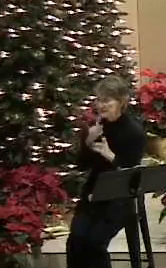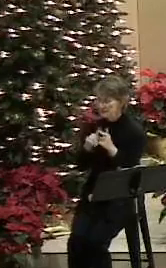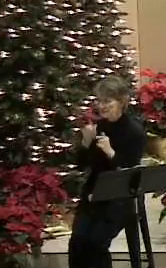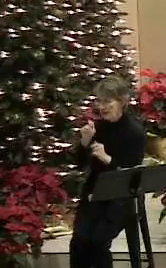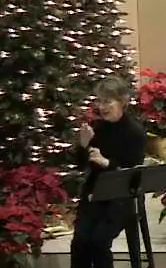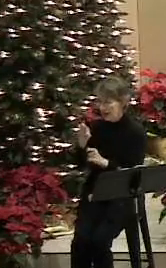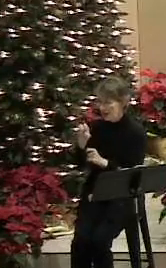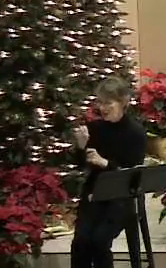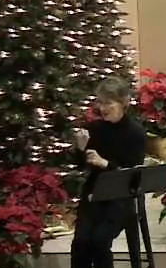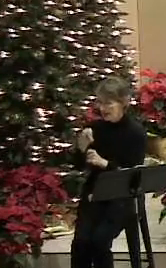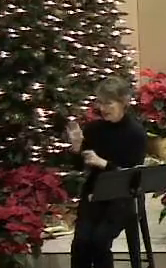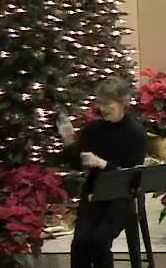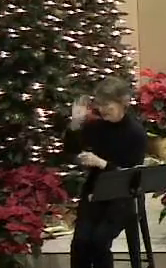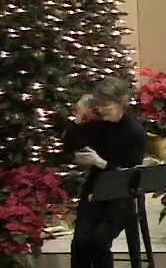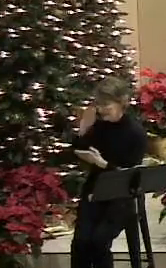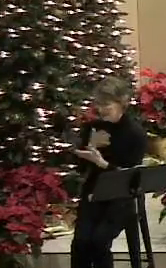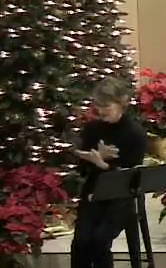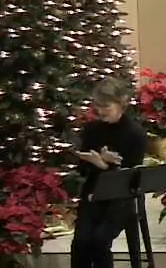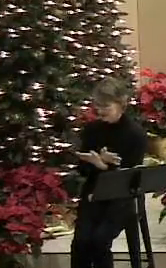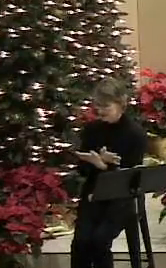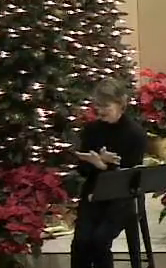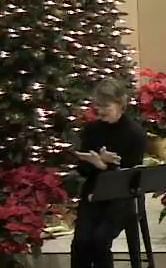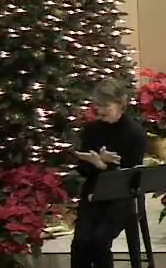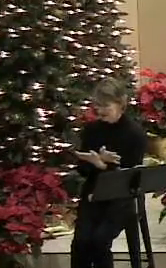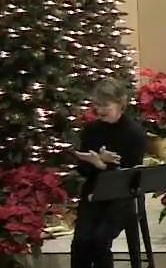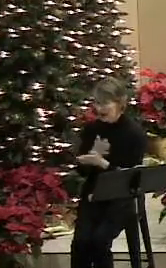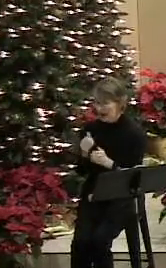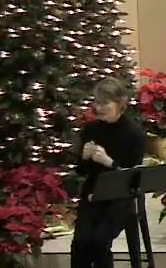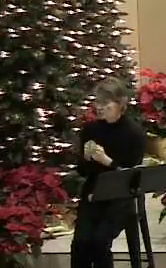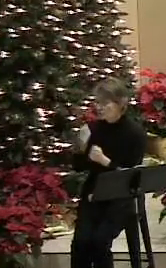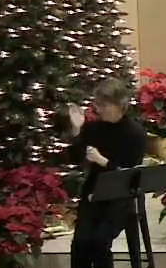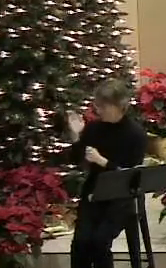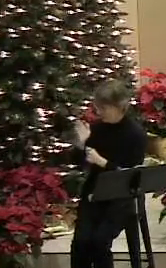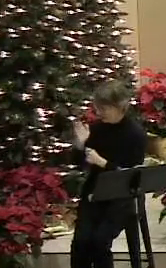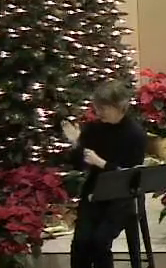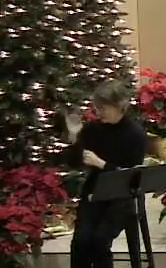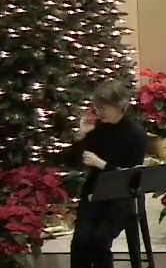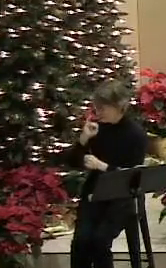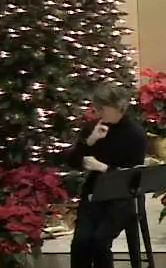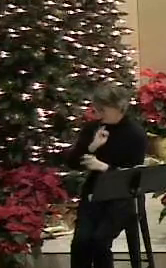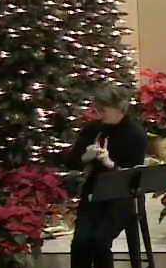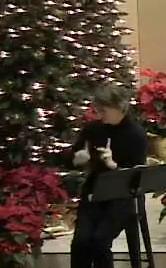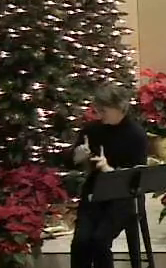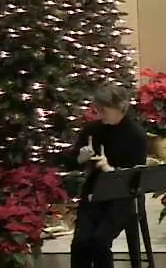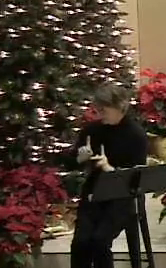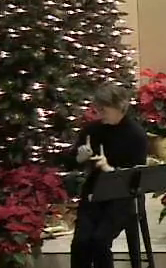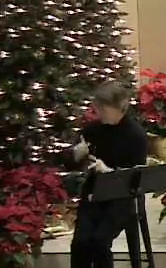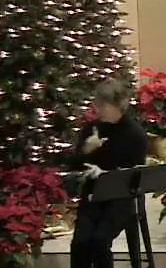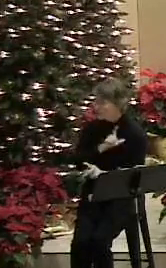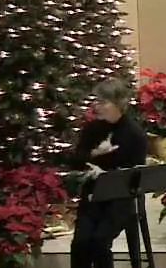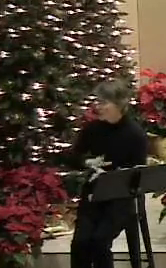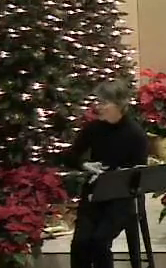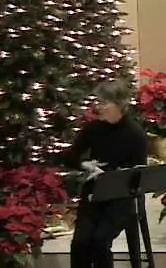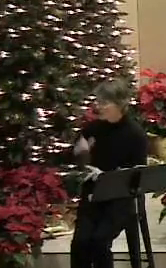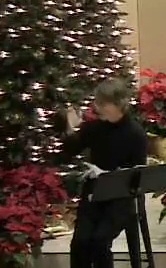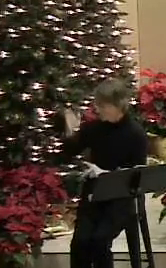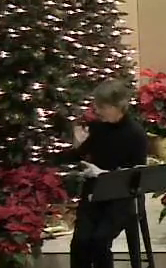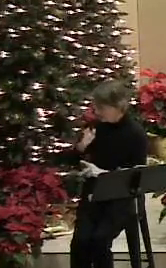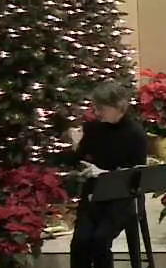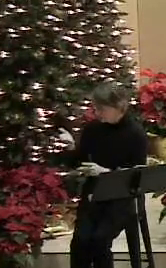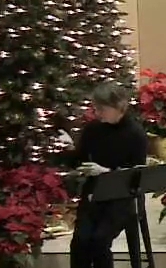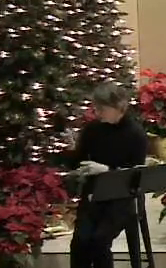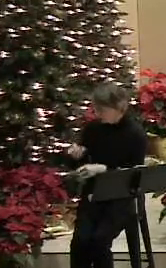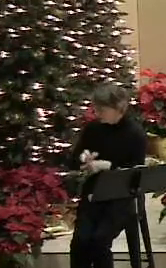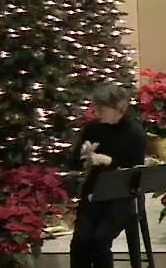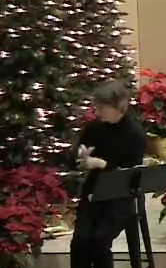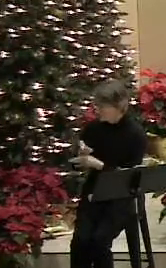them, 'This is how you shall bless the Israelites.' Say to them, 'The Lord bless you and keep you.